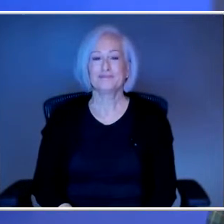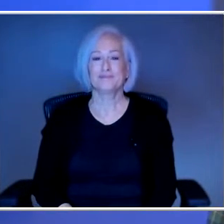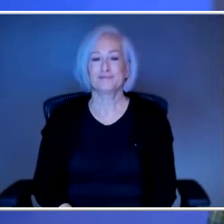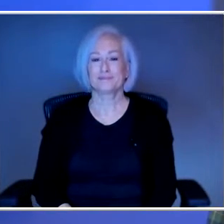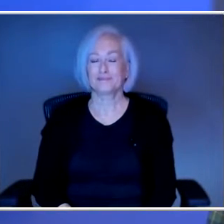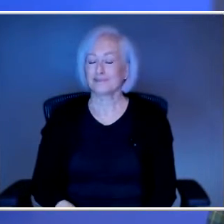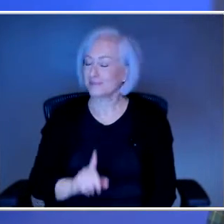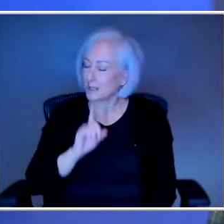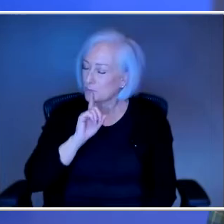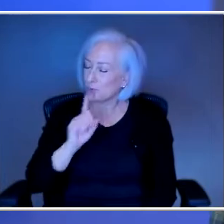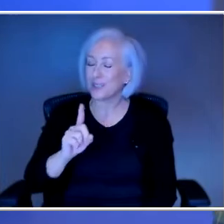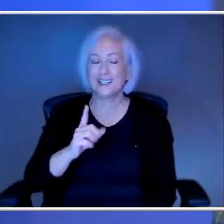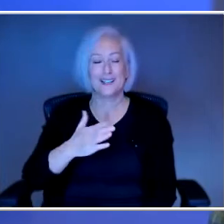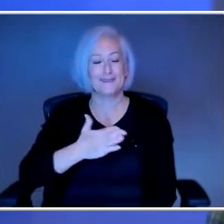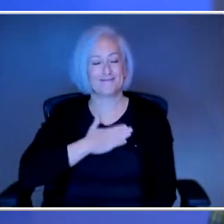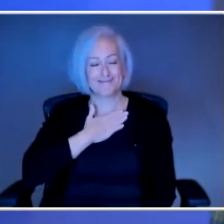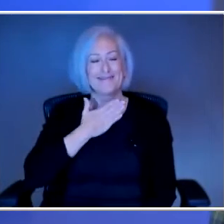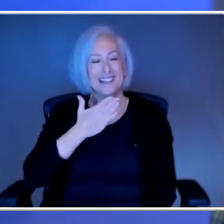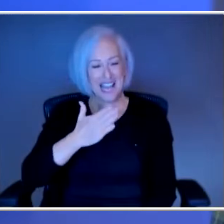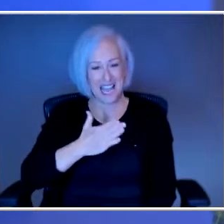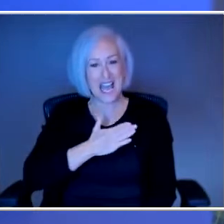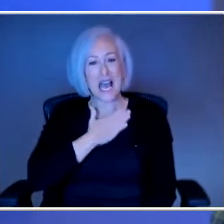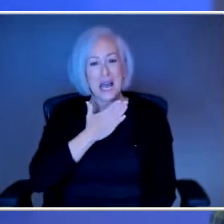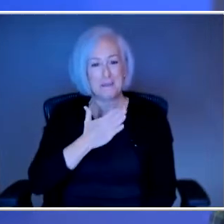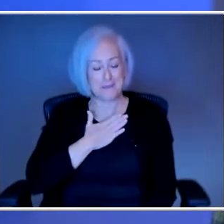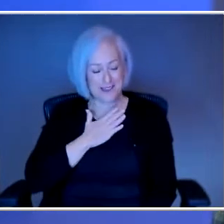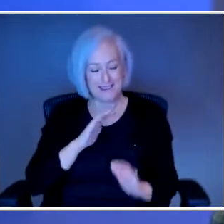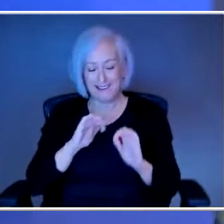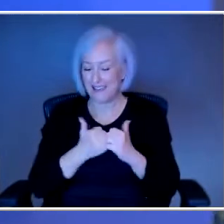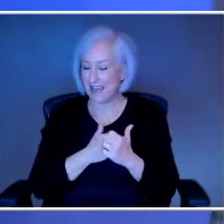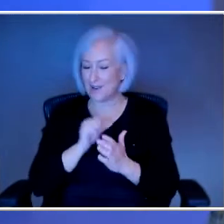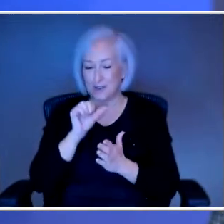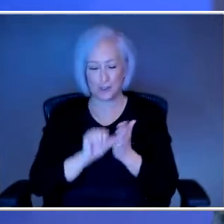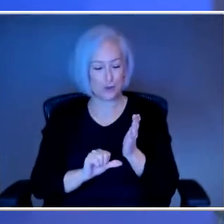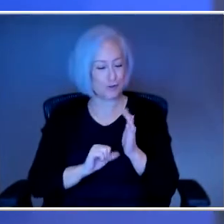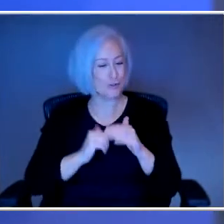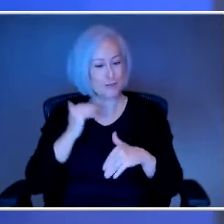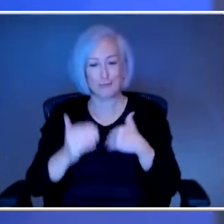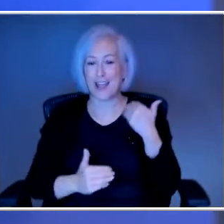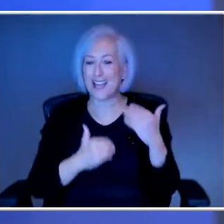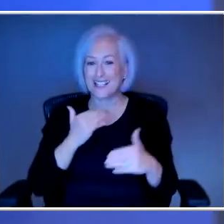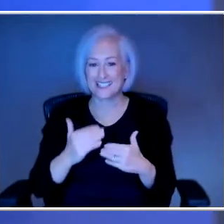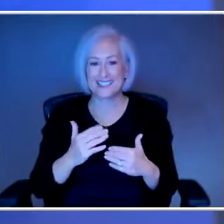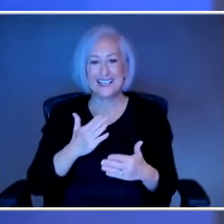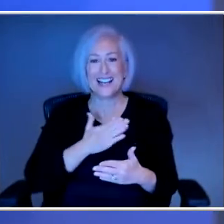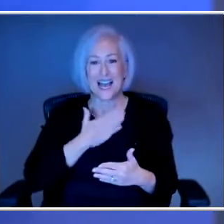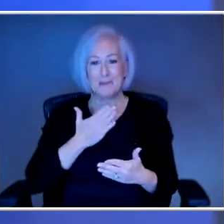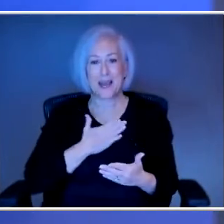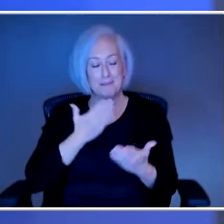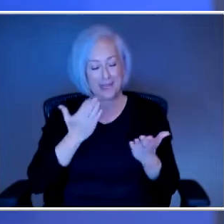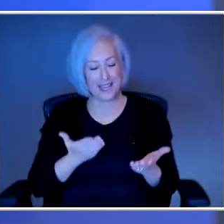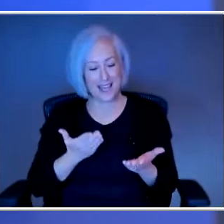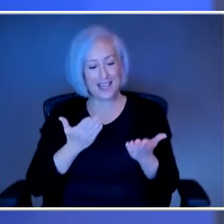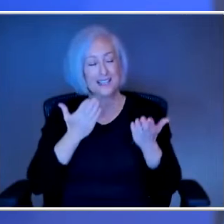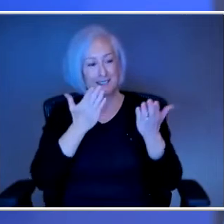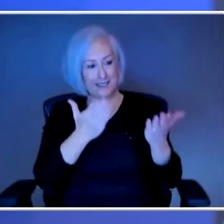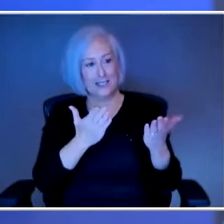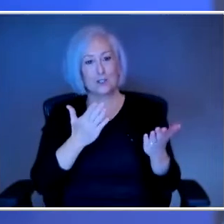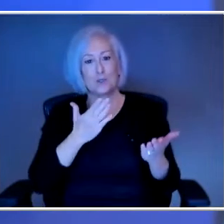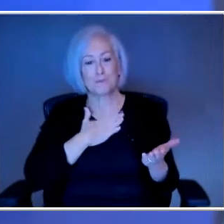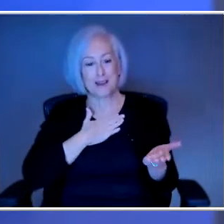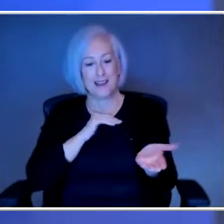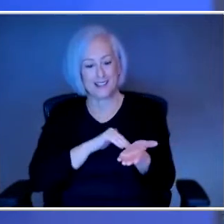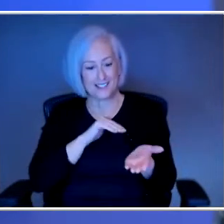that how things went. I'm glad that I brought it up to my primary care physician. I'm glad she referred